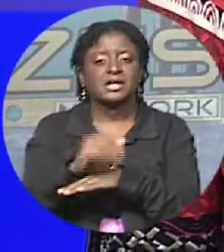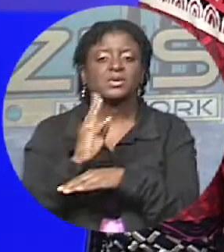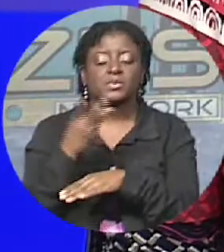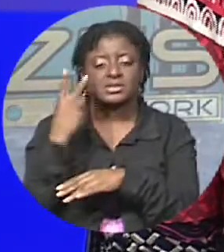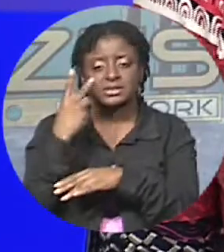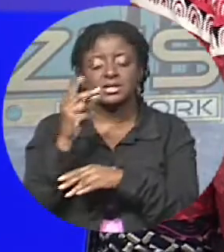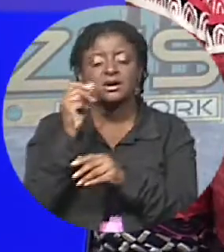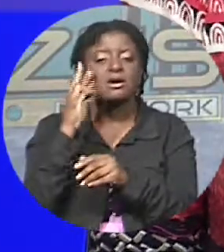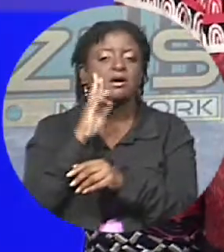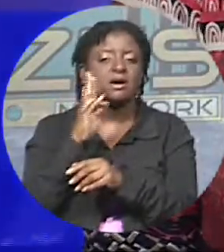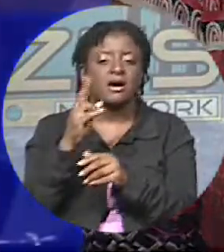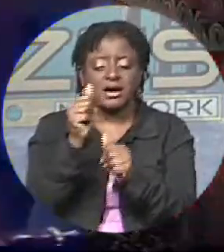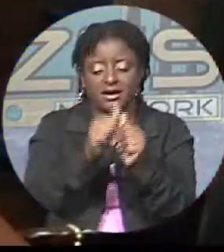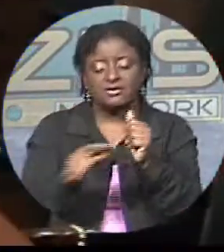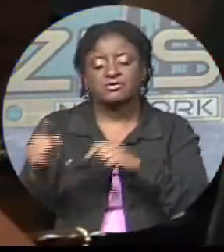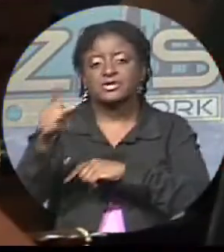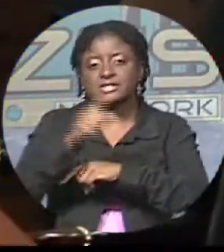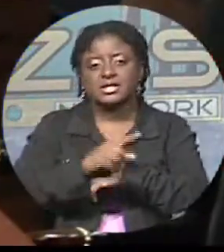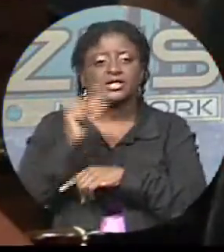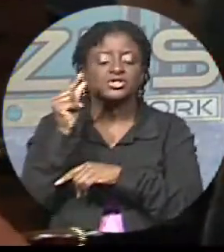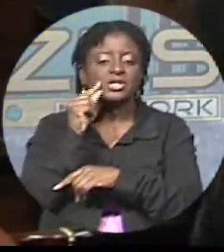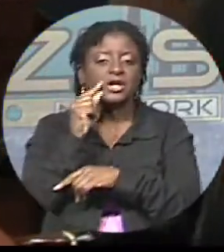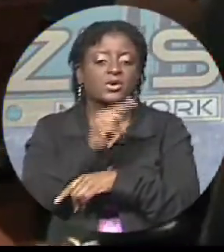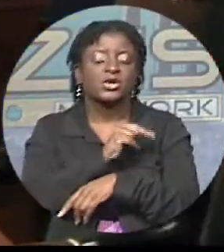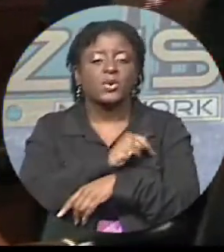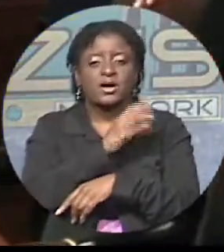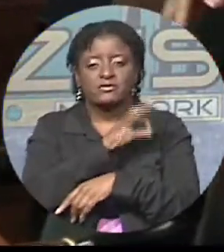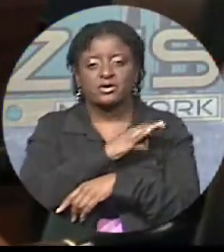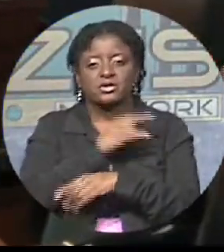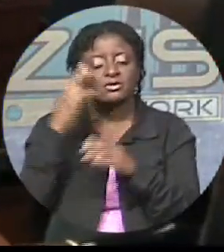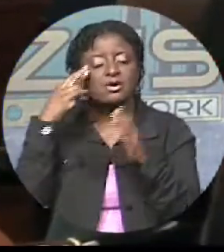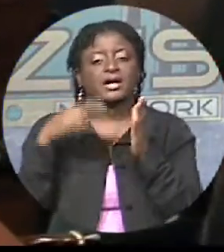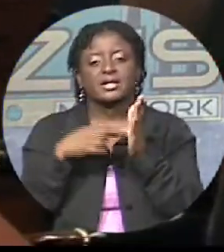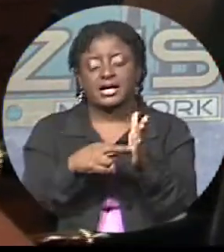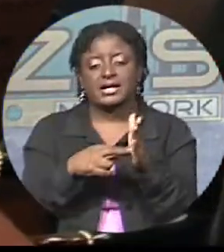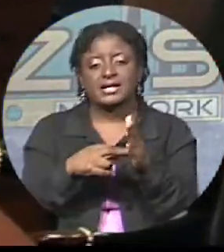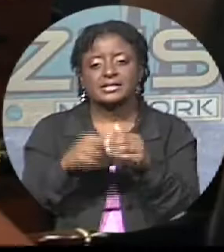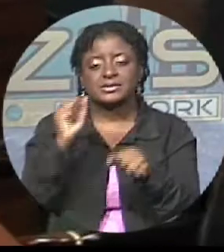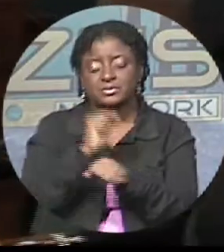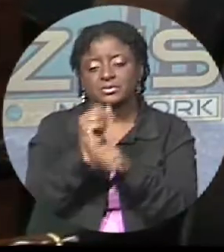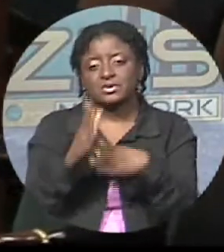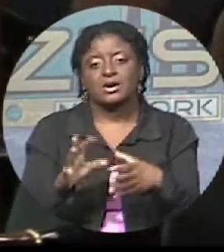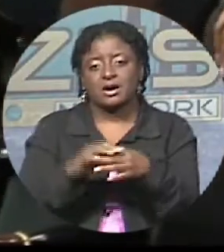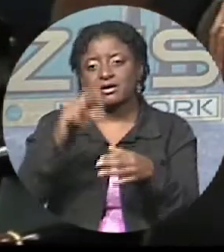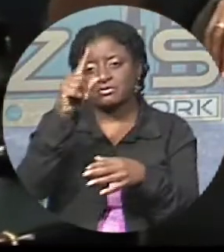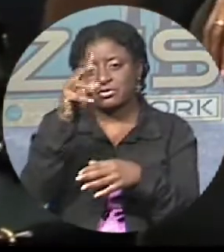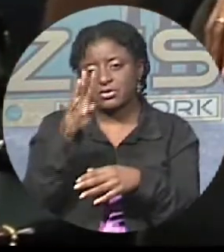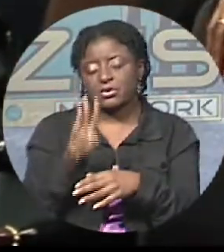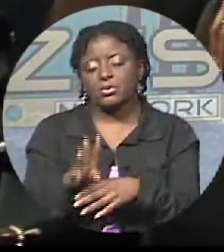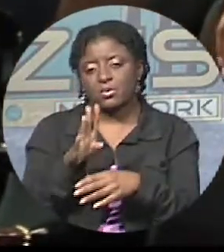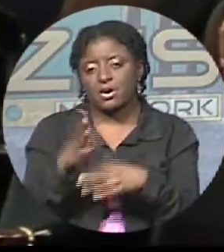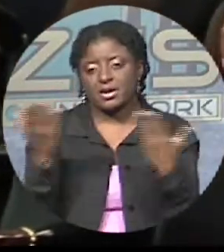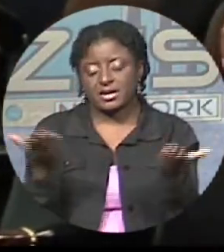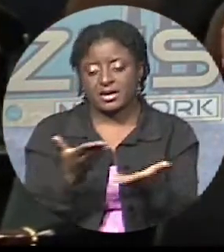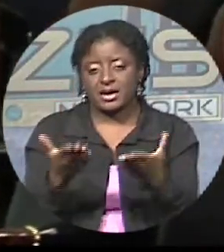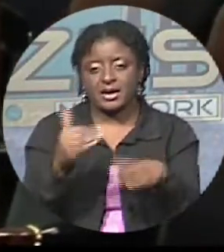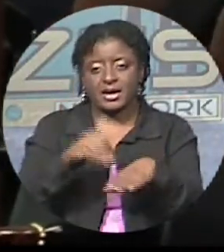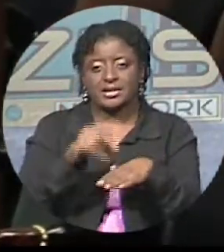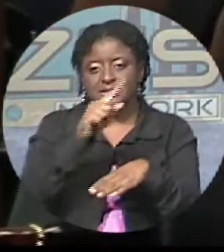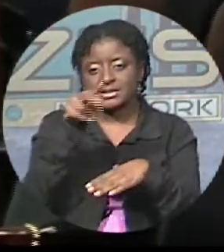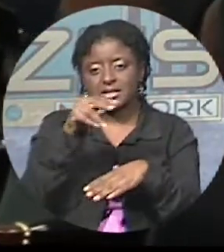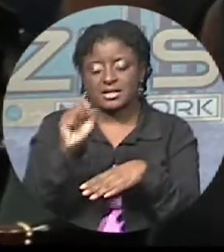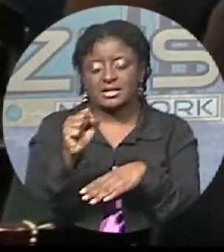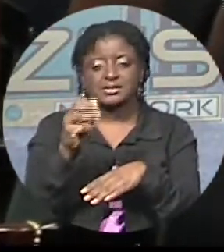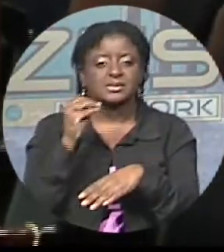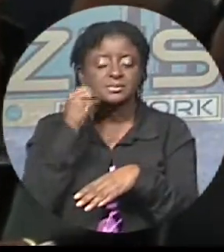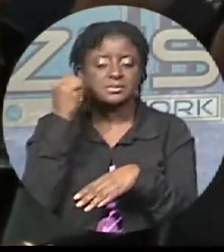about every day. Janae Noel Ferguson was recognized as Employee of the Quarter here at the Broadcasting Corporation of the Bahamas. Mrs. Noel